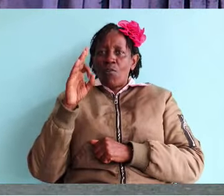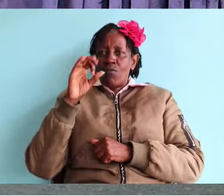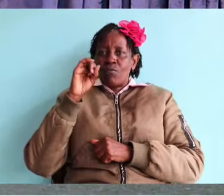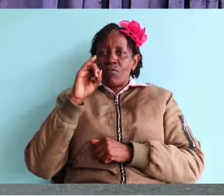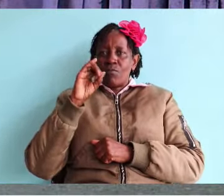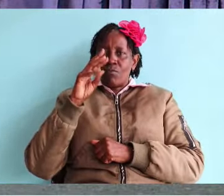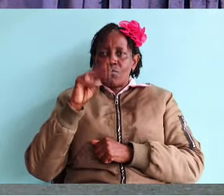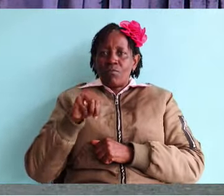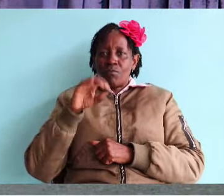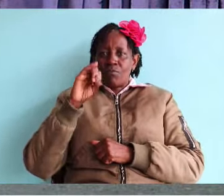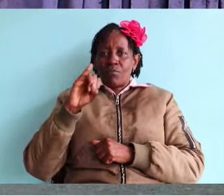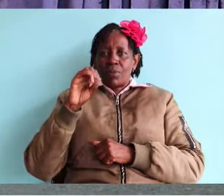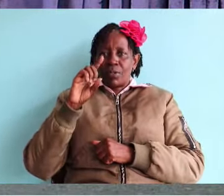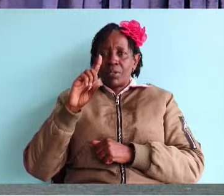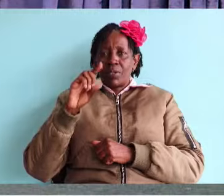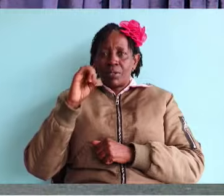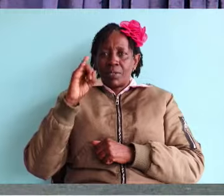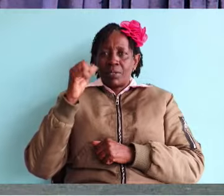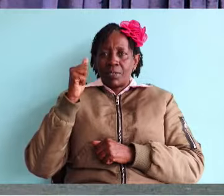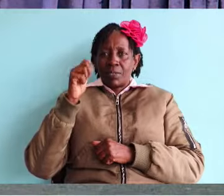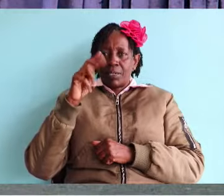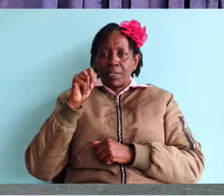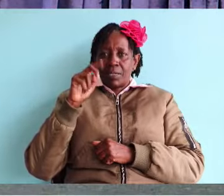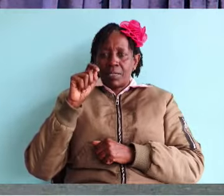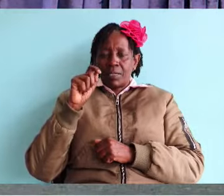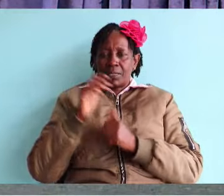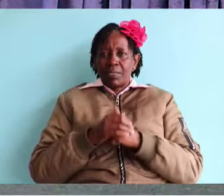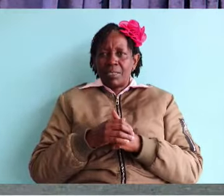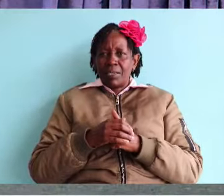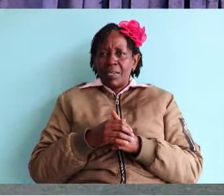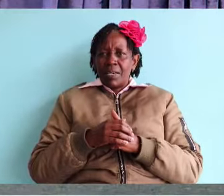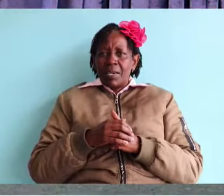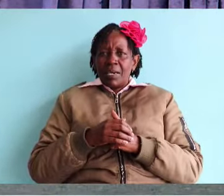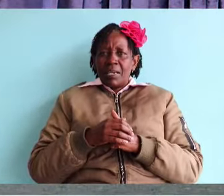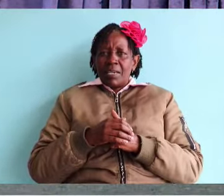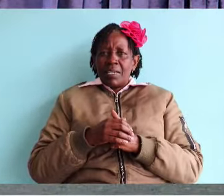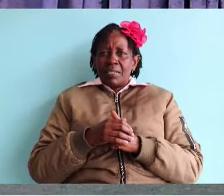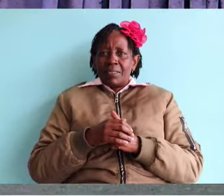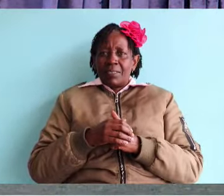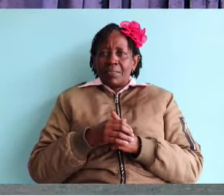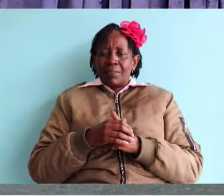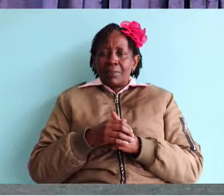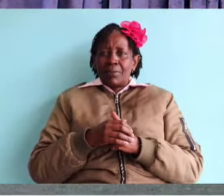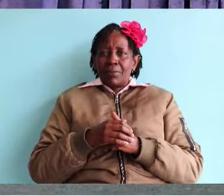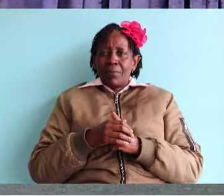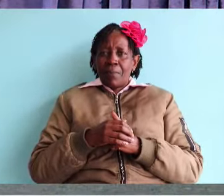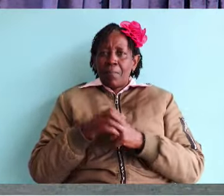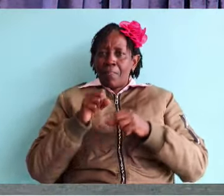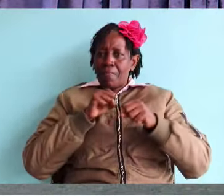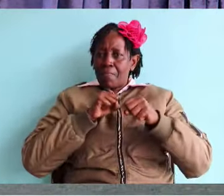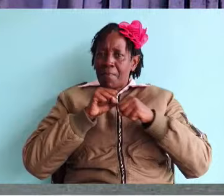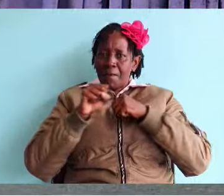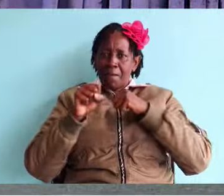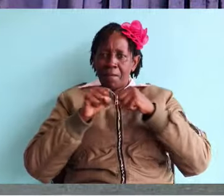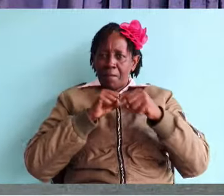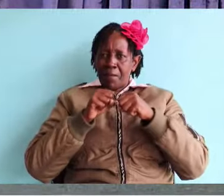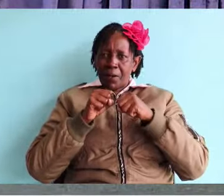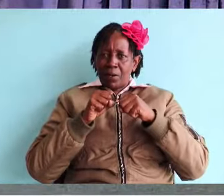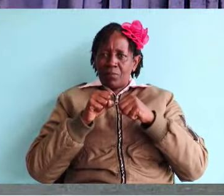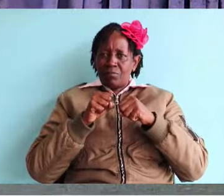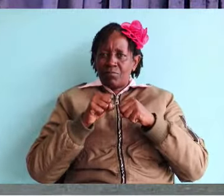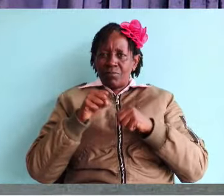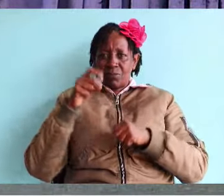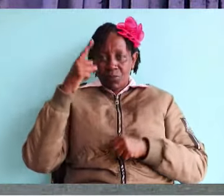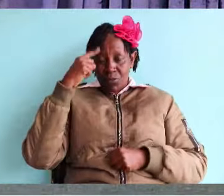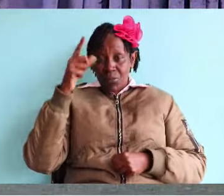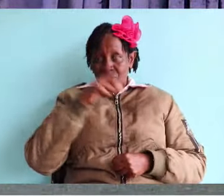were under the command of Ziba and Zalmunna. And you can clearly see that the battle was fought by the Lord. It cannot be